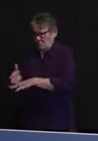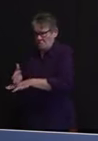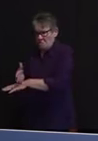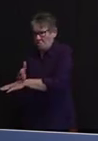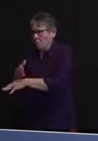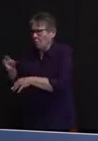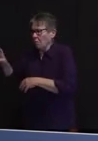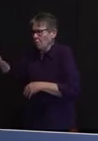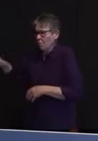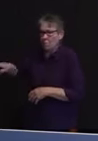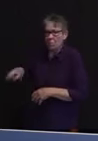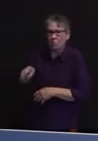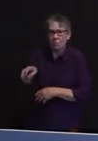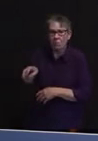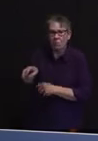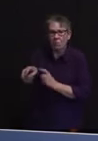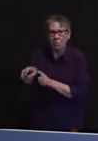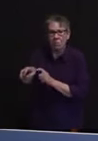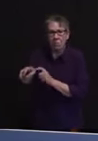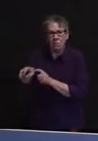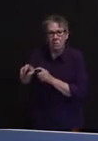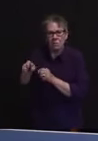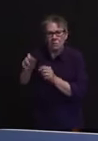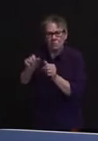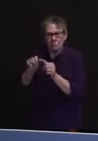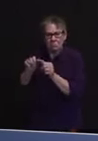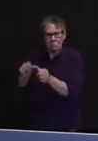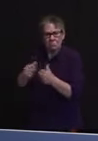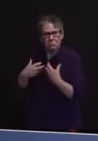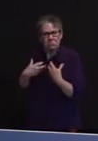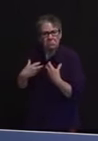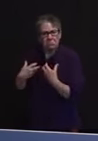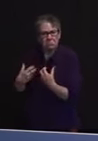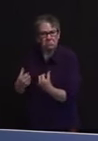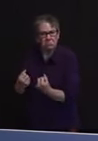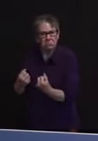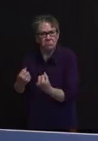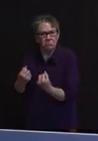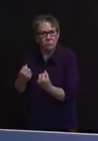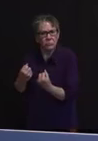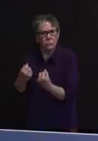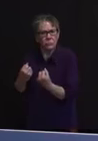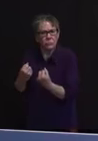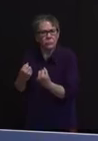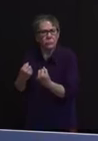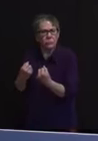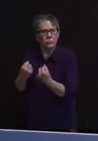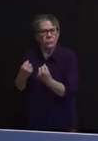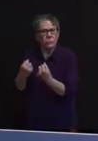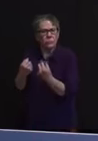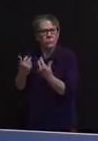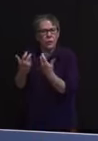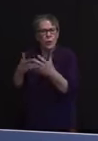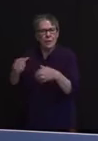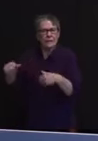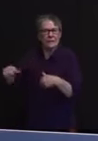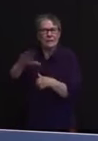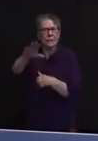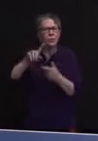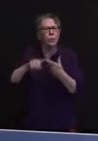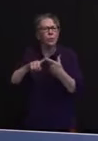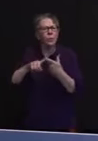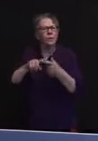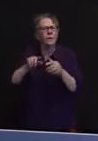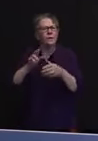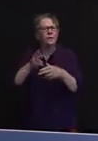their pulmonary function, that you wouldn't want to put in a field center, and if something happened, would have to be transferred